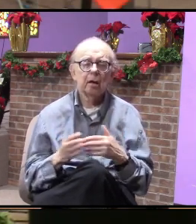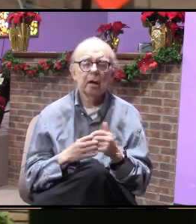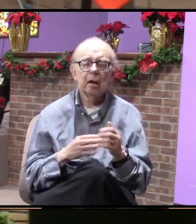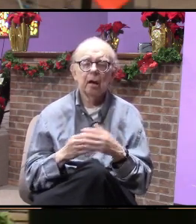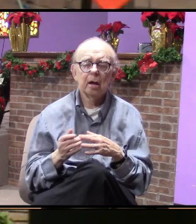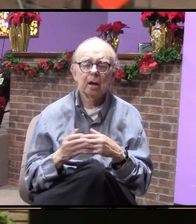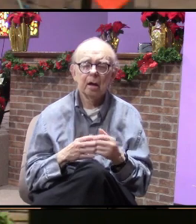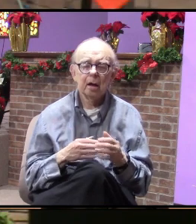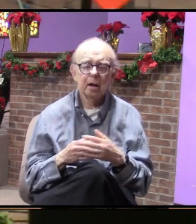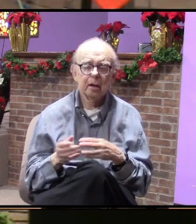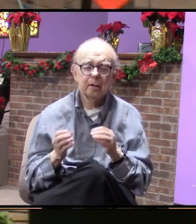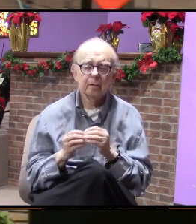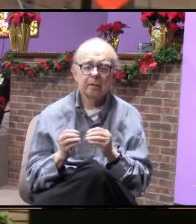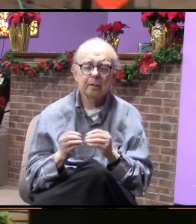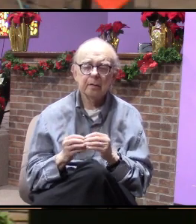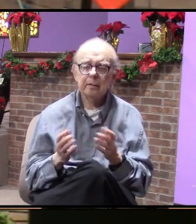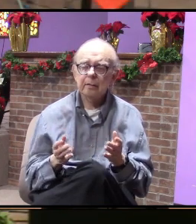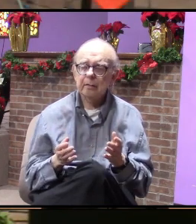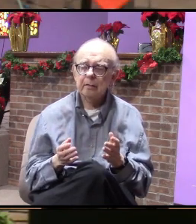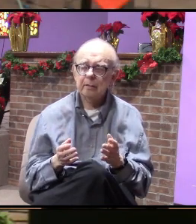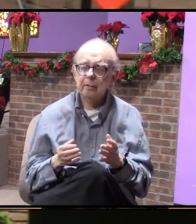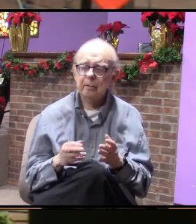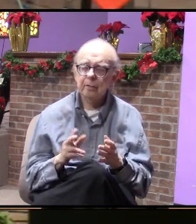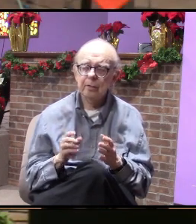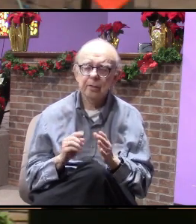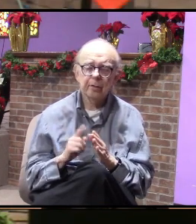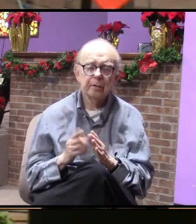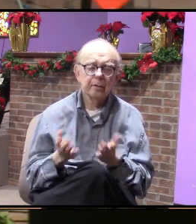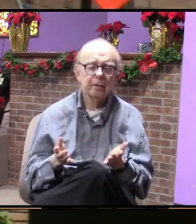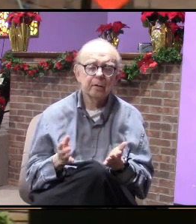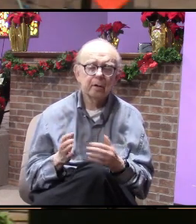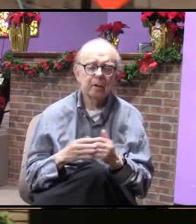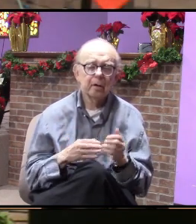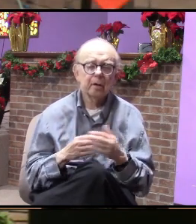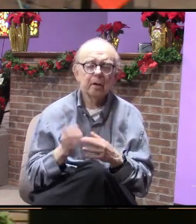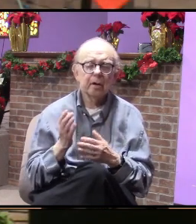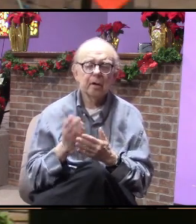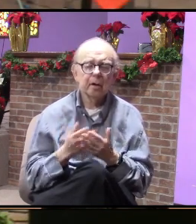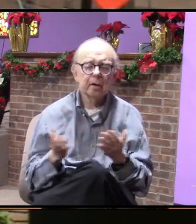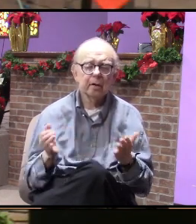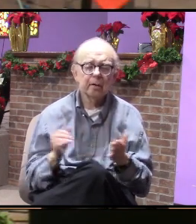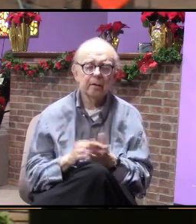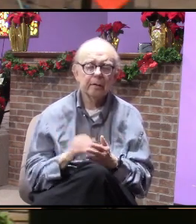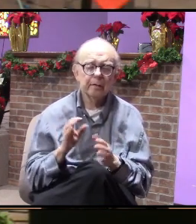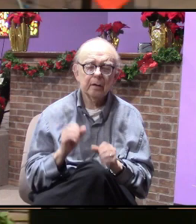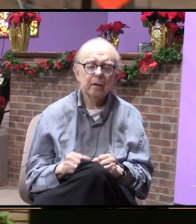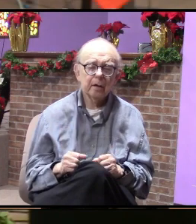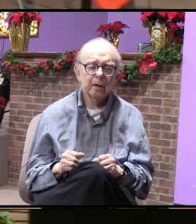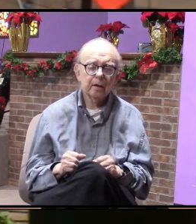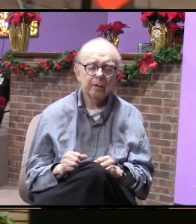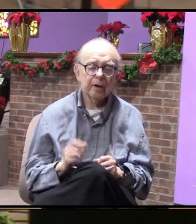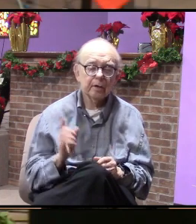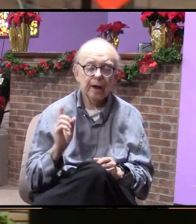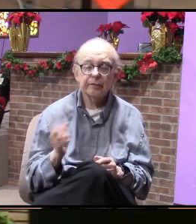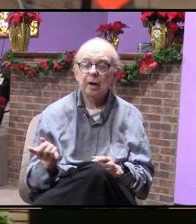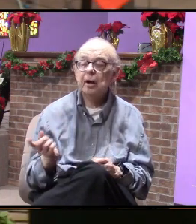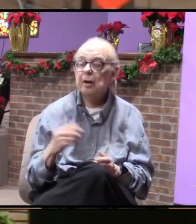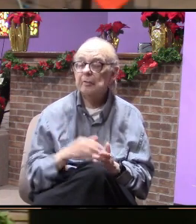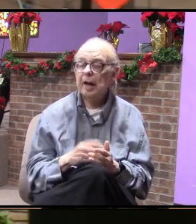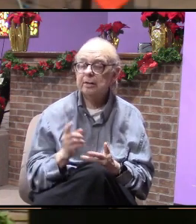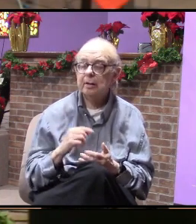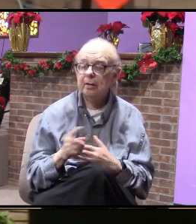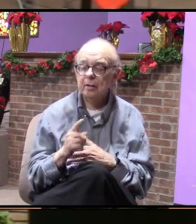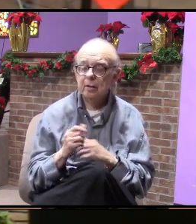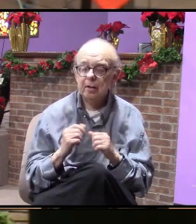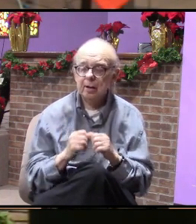building more. If it's a 30-minute show, let's build in something so that they got to come back next week and let's